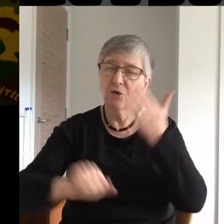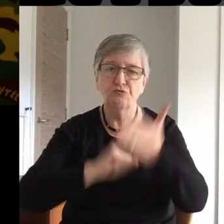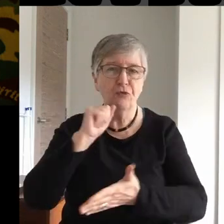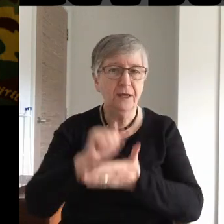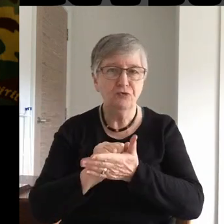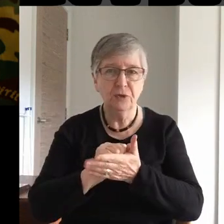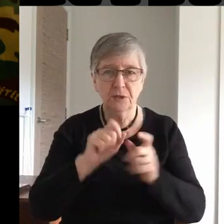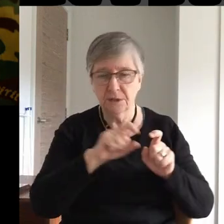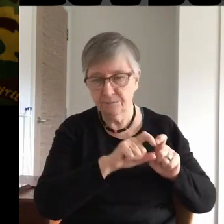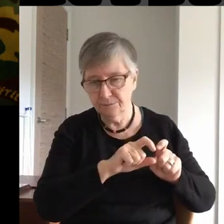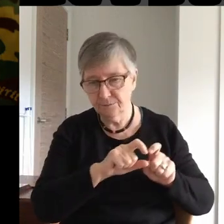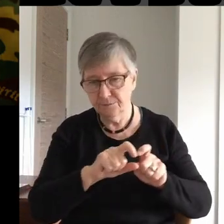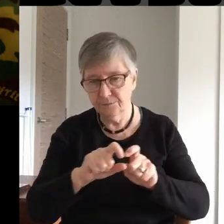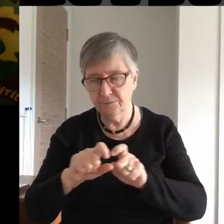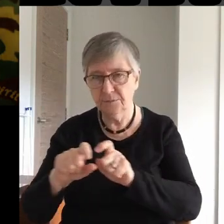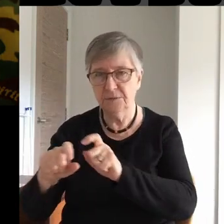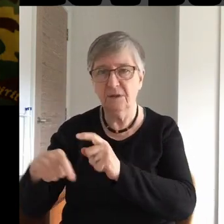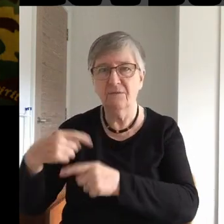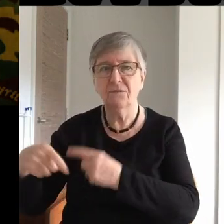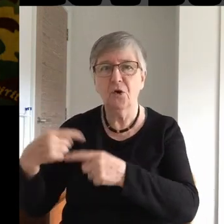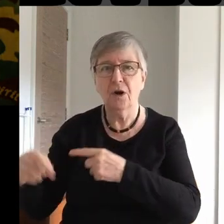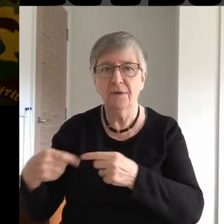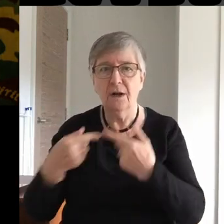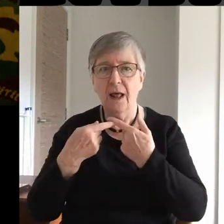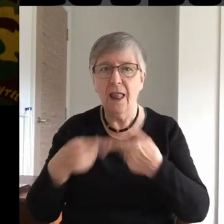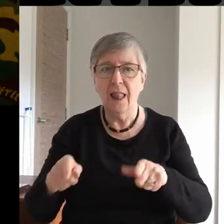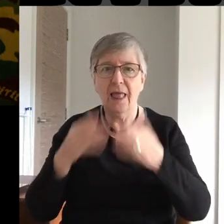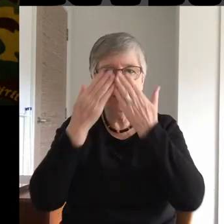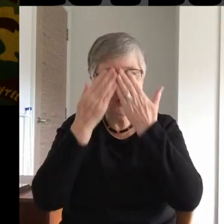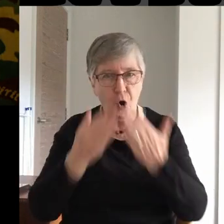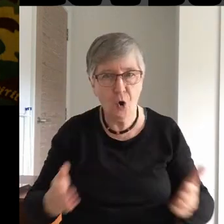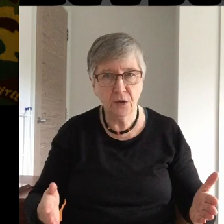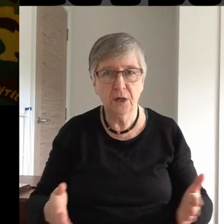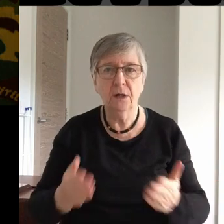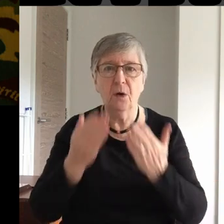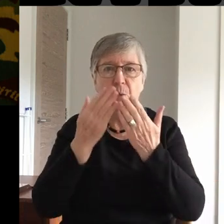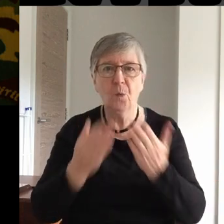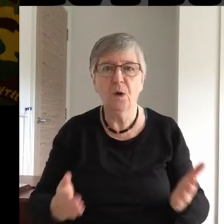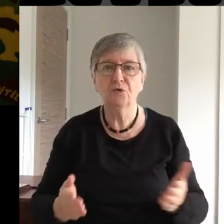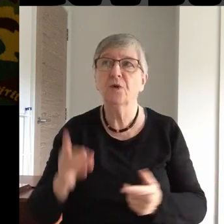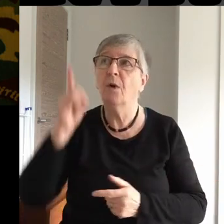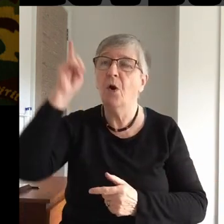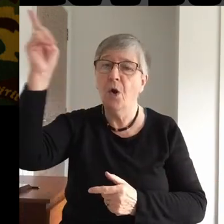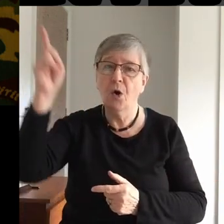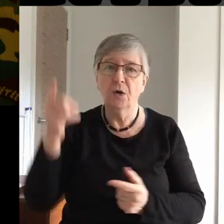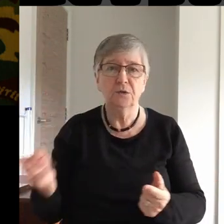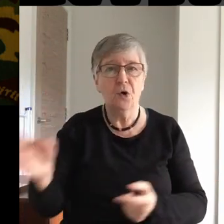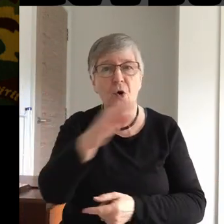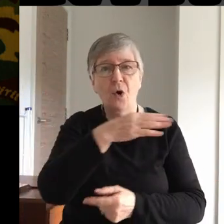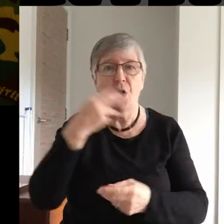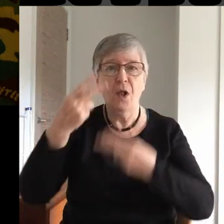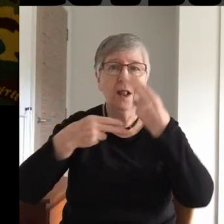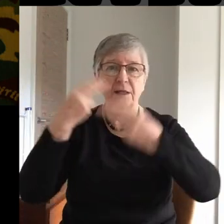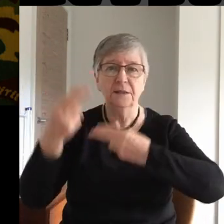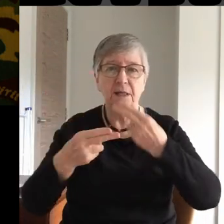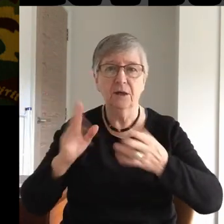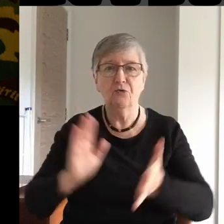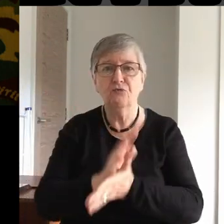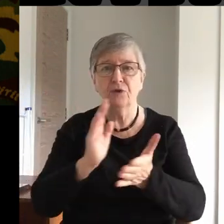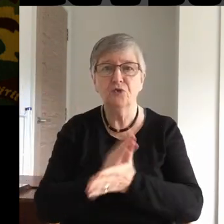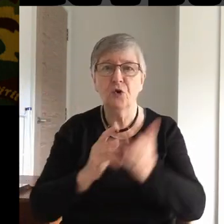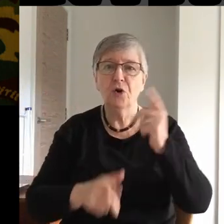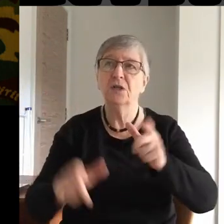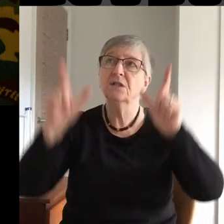forever." Let us honour and worship such a God as we join together in the hymn, "Rejoice, the Lord is